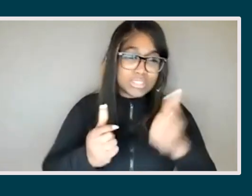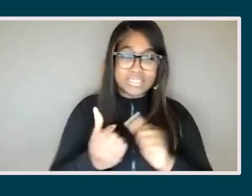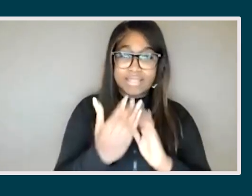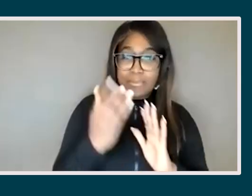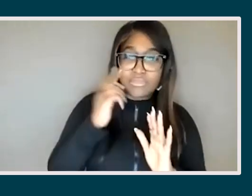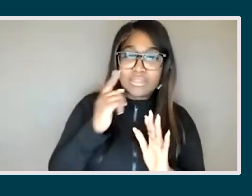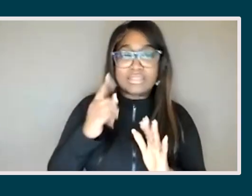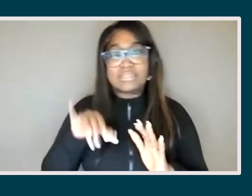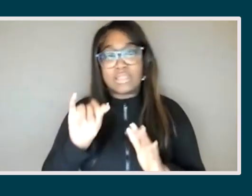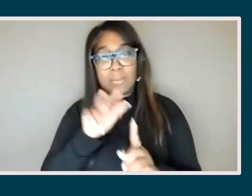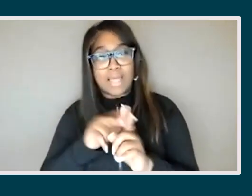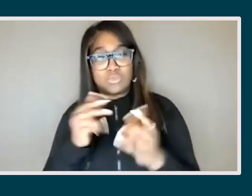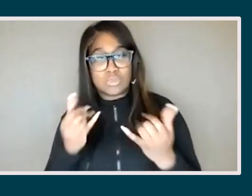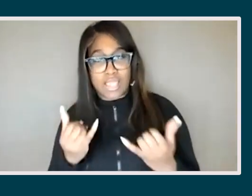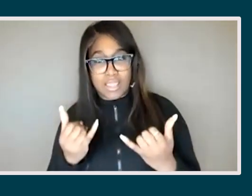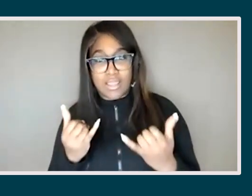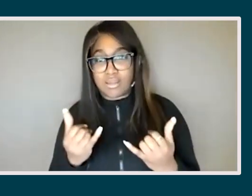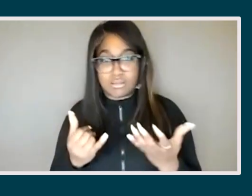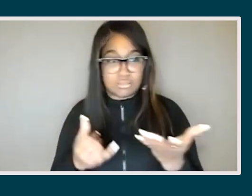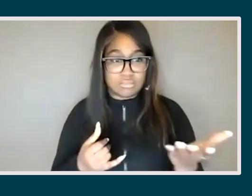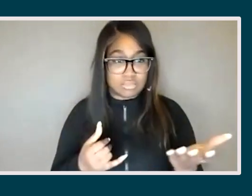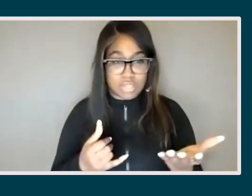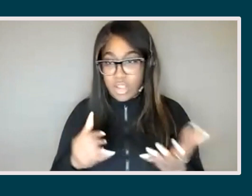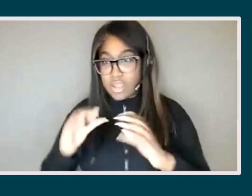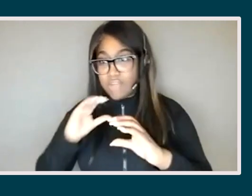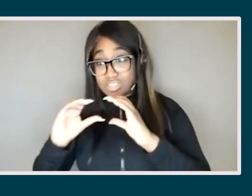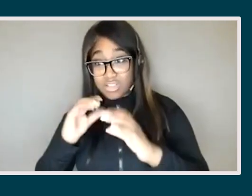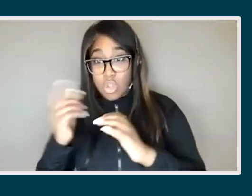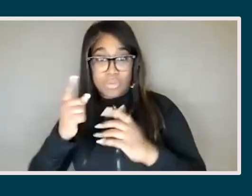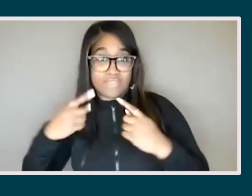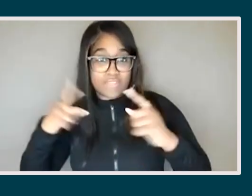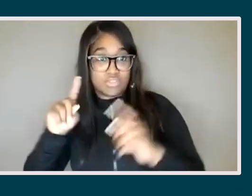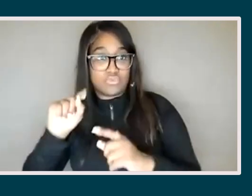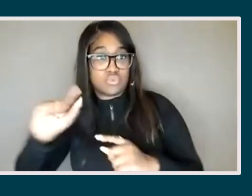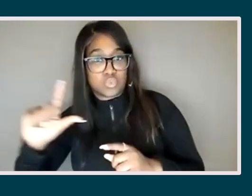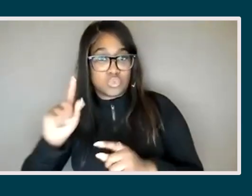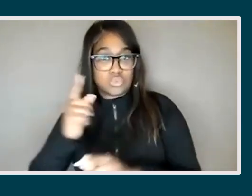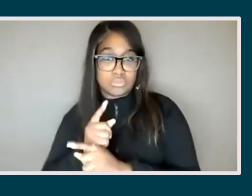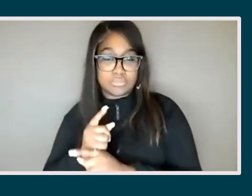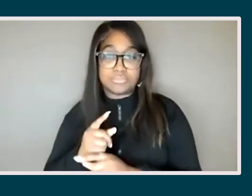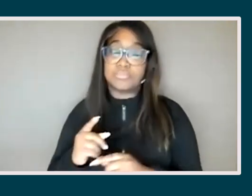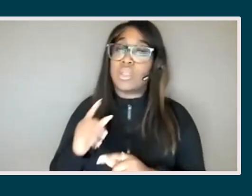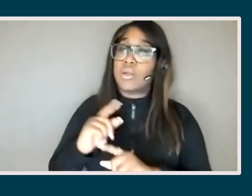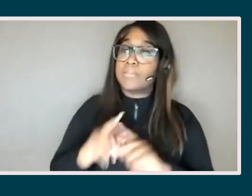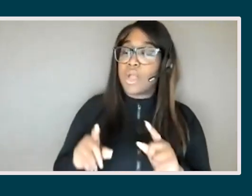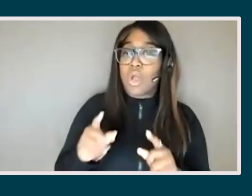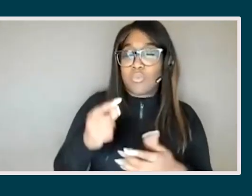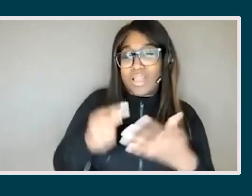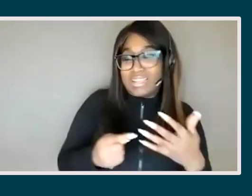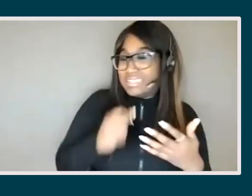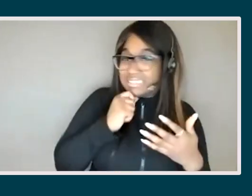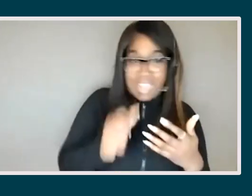still apply today? Maybe, a conversation is always an effective tool, whatever, but what should we not